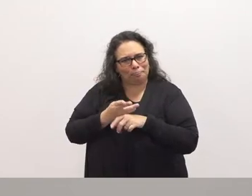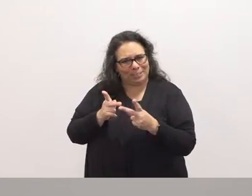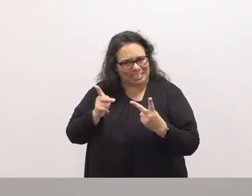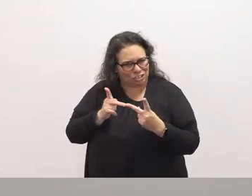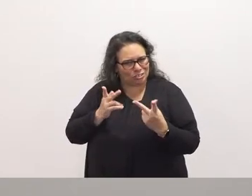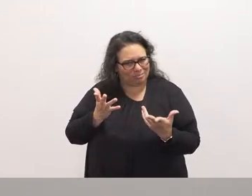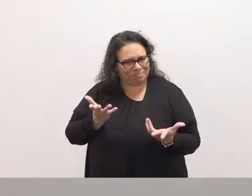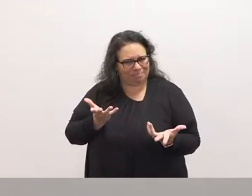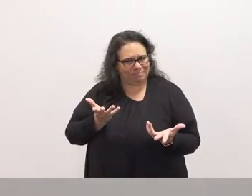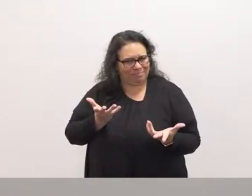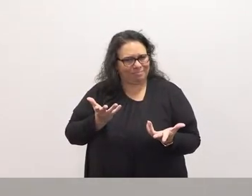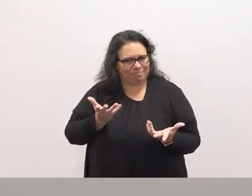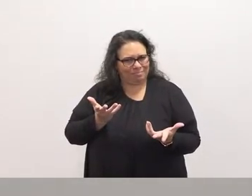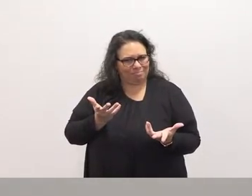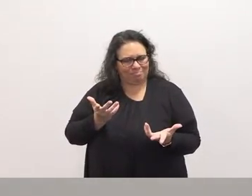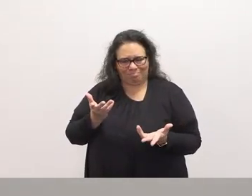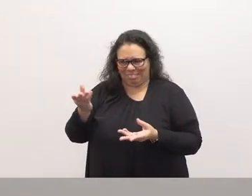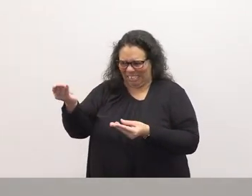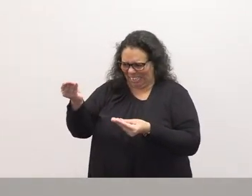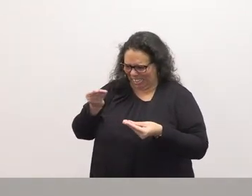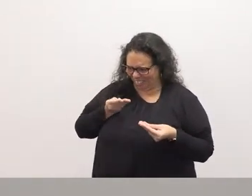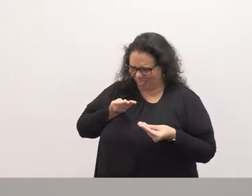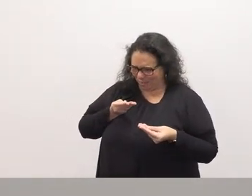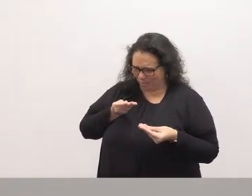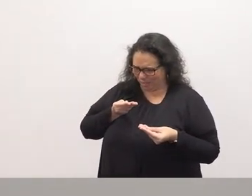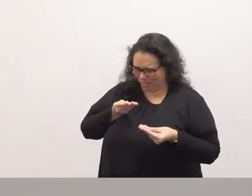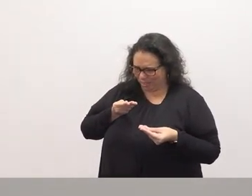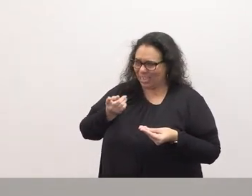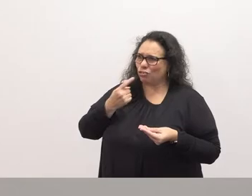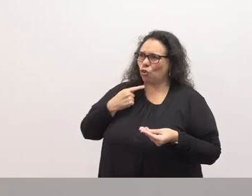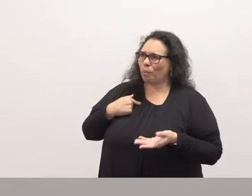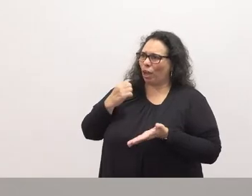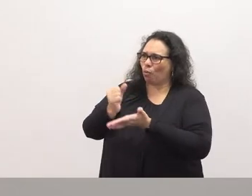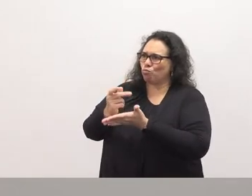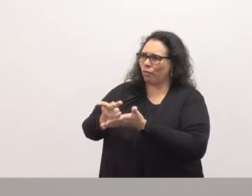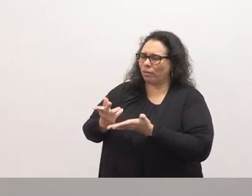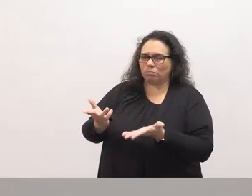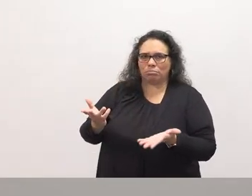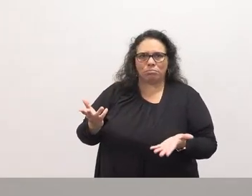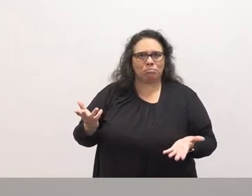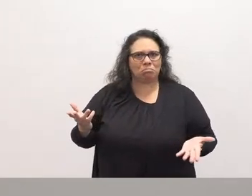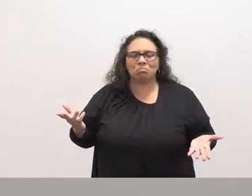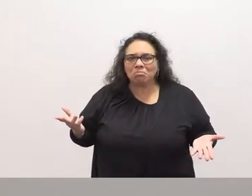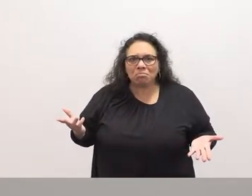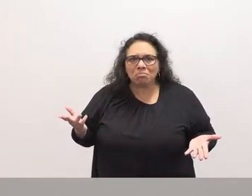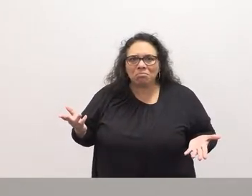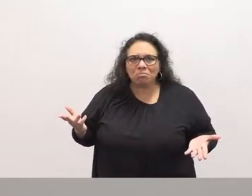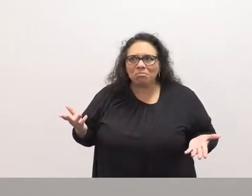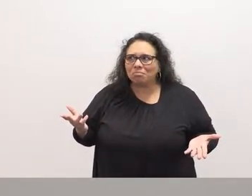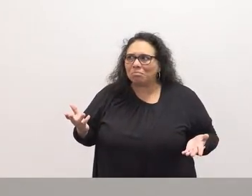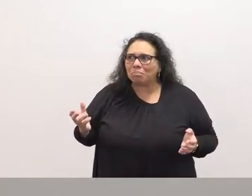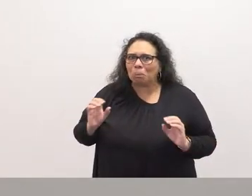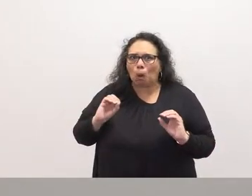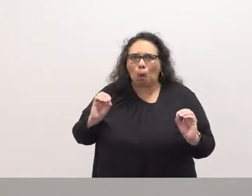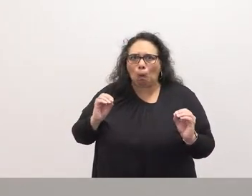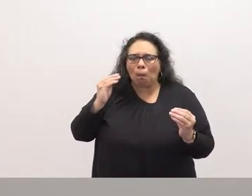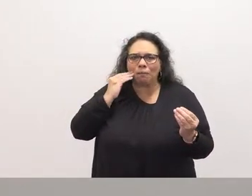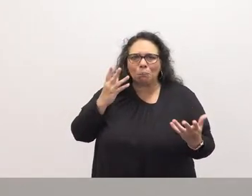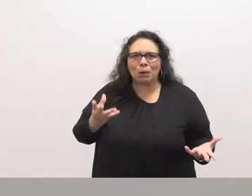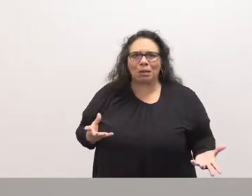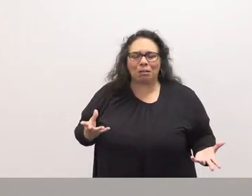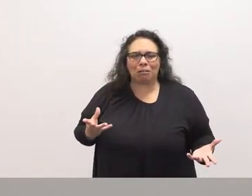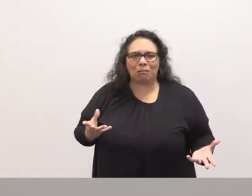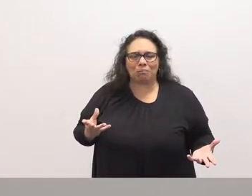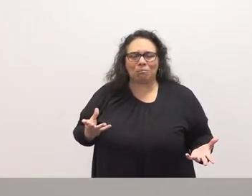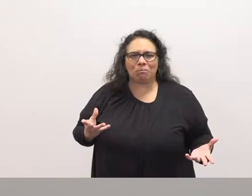position, which when I got it said, approve this. We didn't have anything. I mean, we approved things before, but then